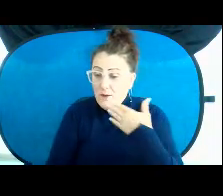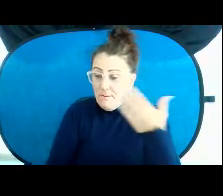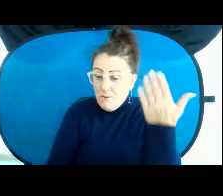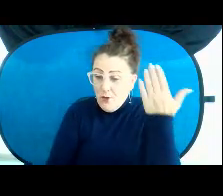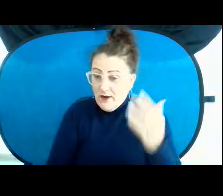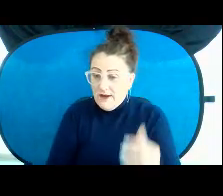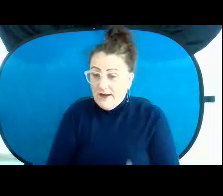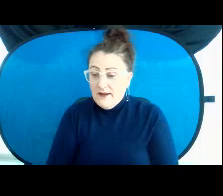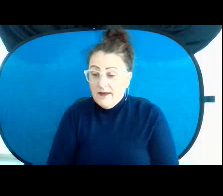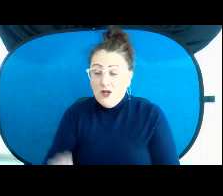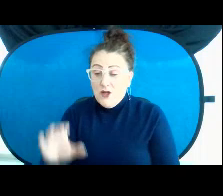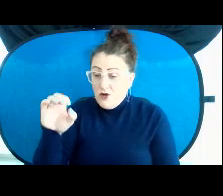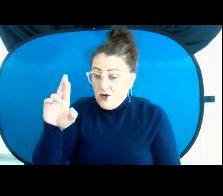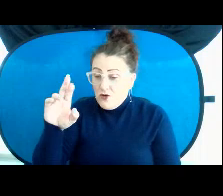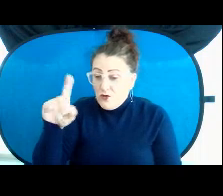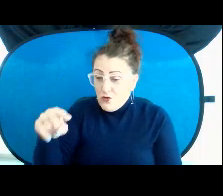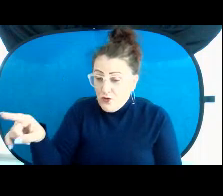Commissioner Cruz.